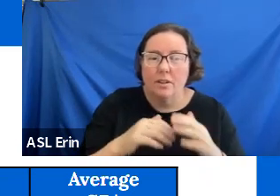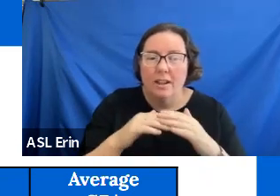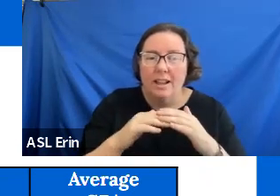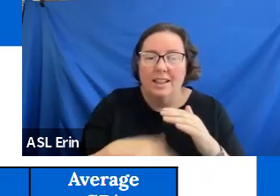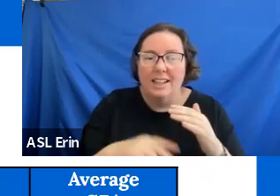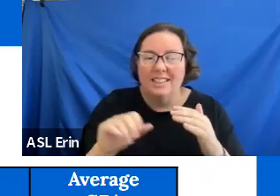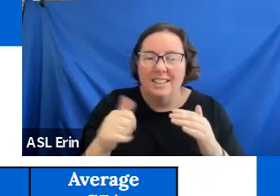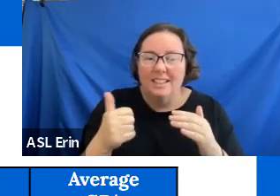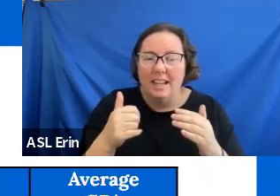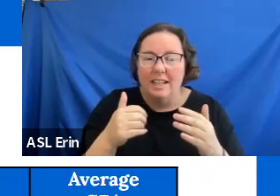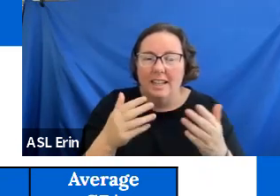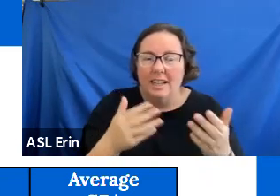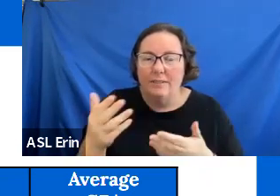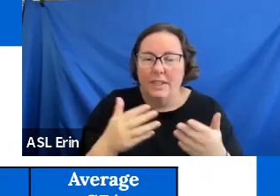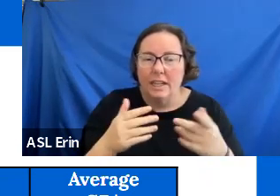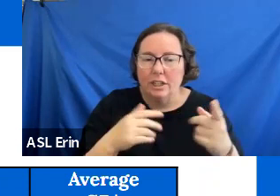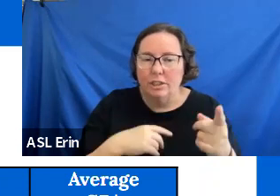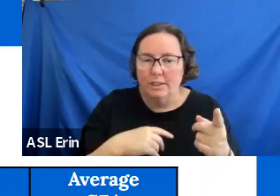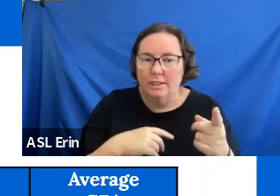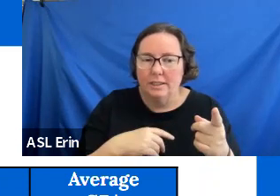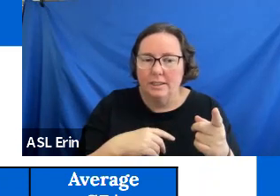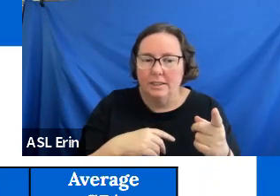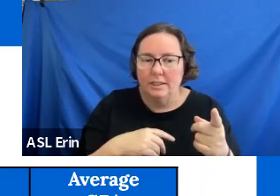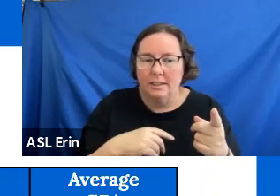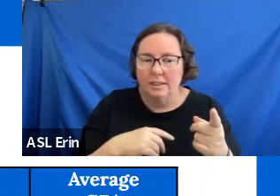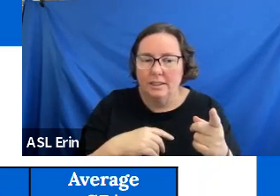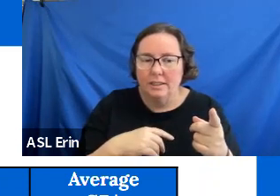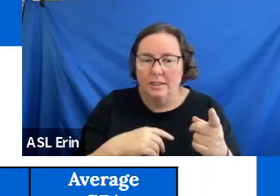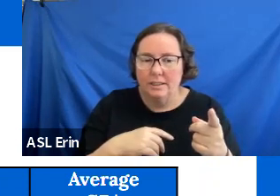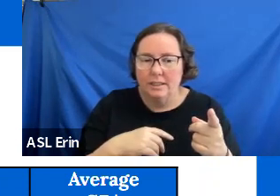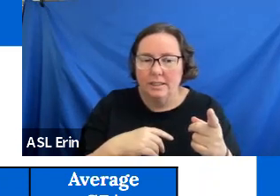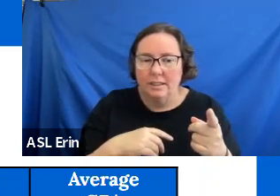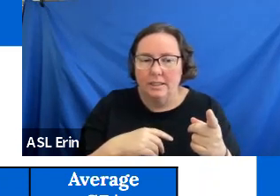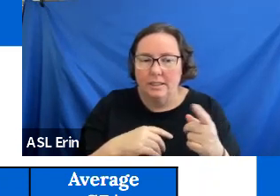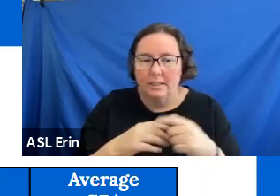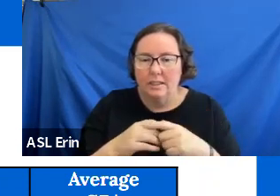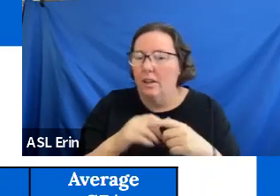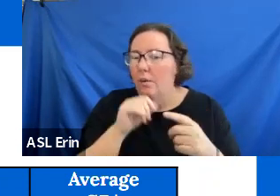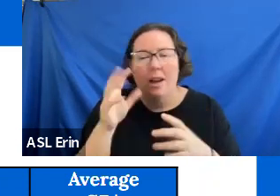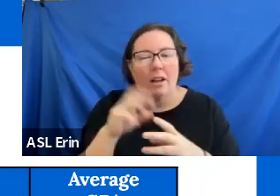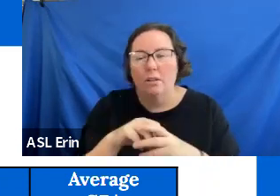10 invitations aren't included. Oh, thank you. Okay, Good thank help. you.